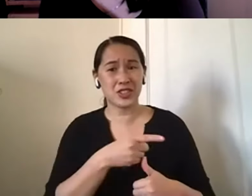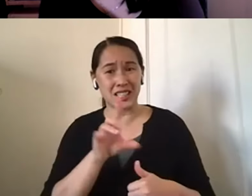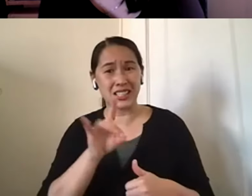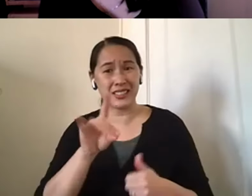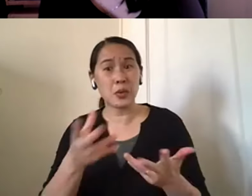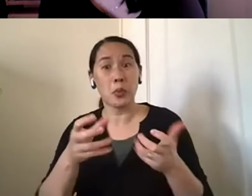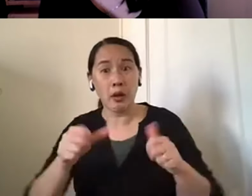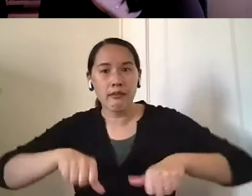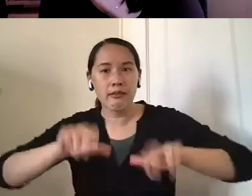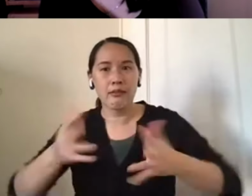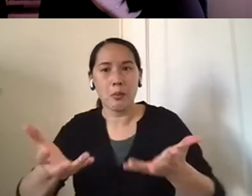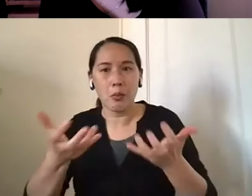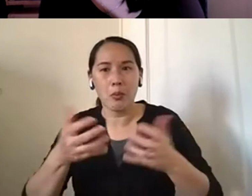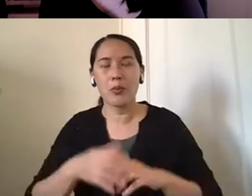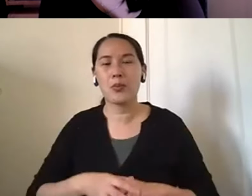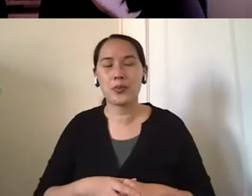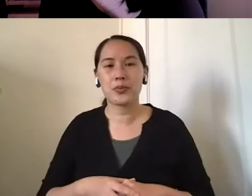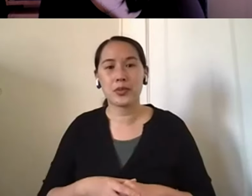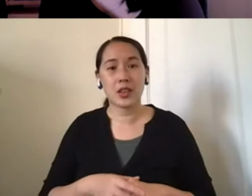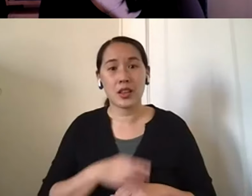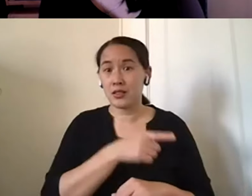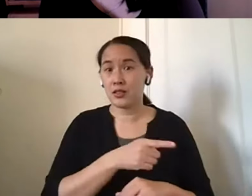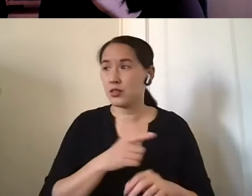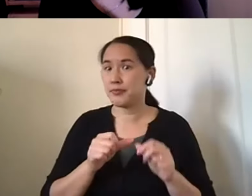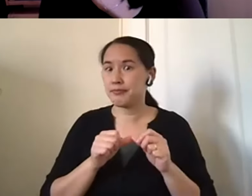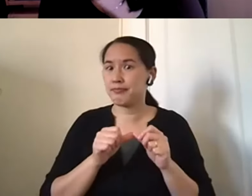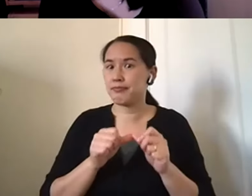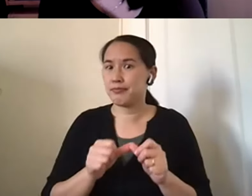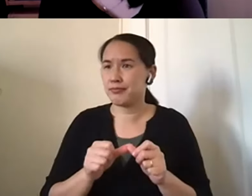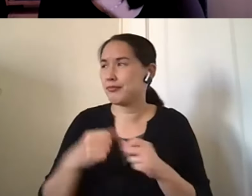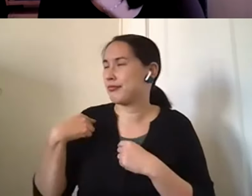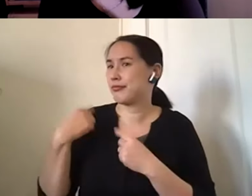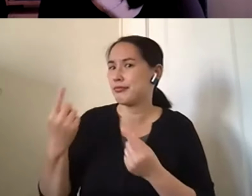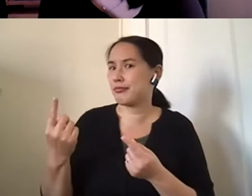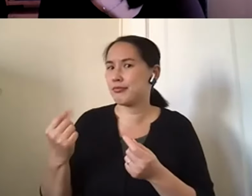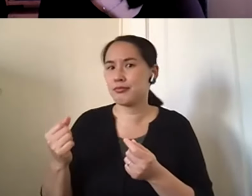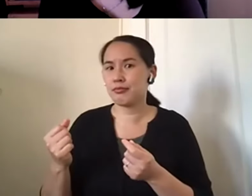up because she'd been going through this for years, since